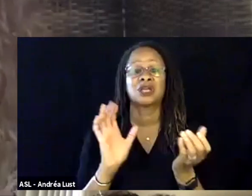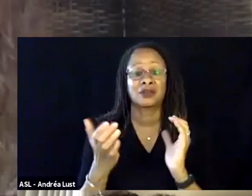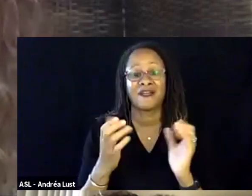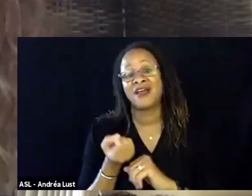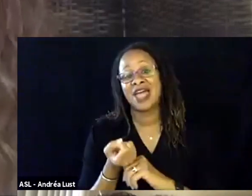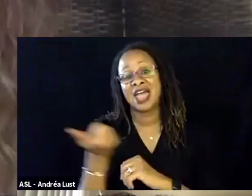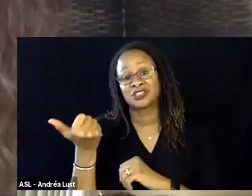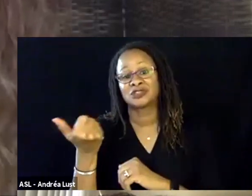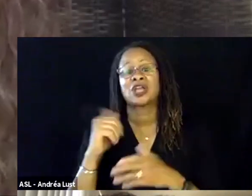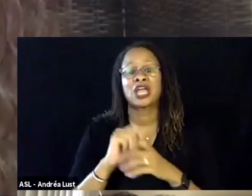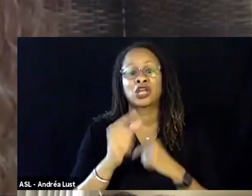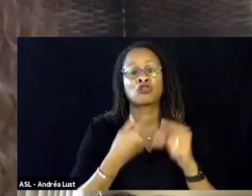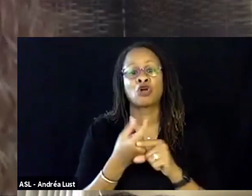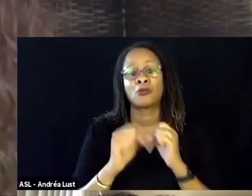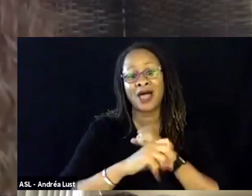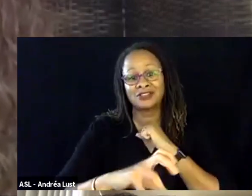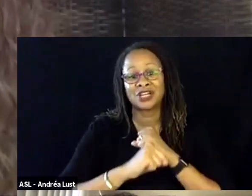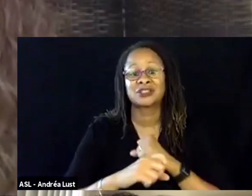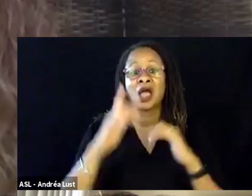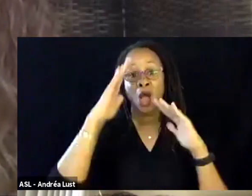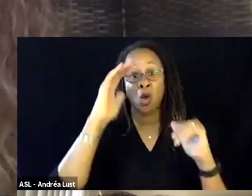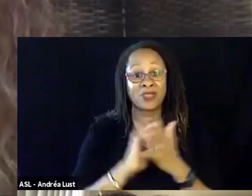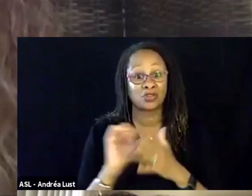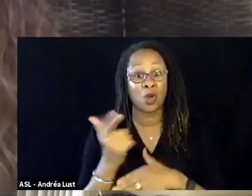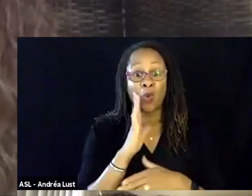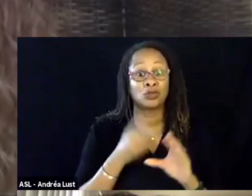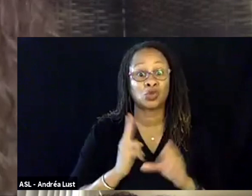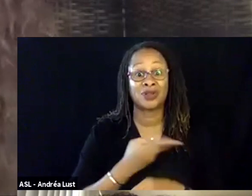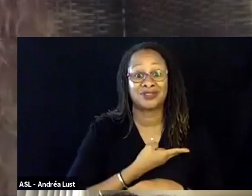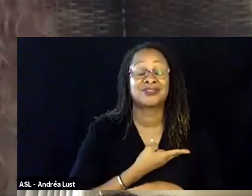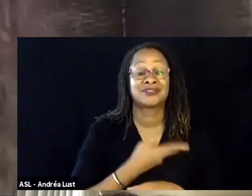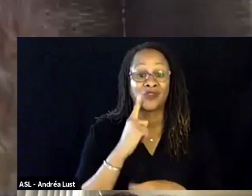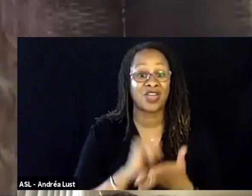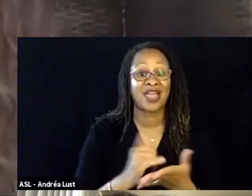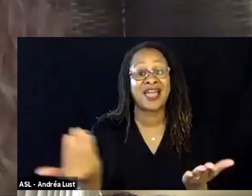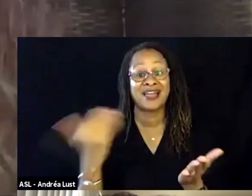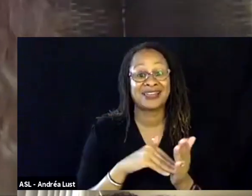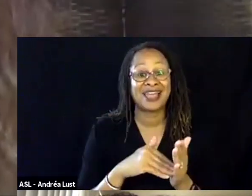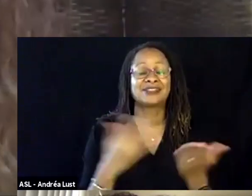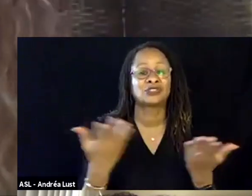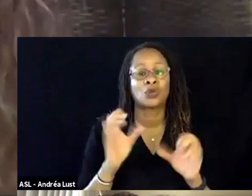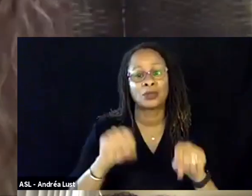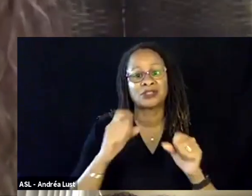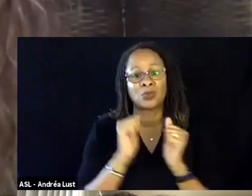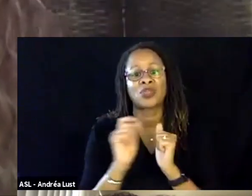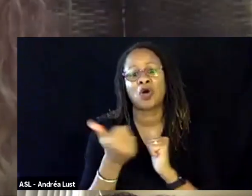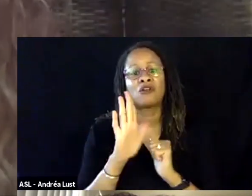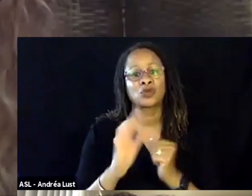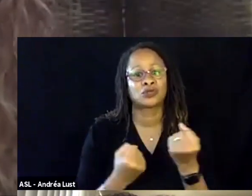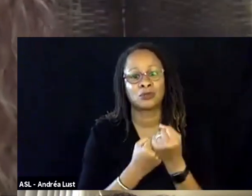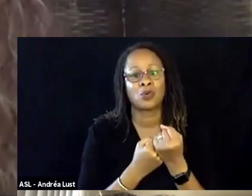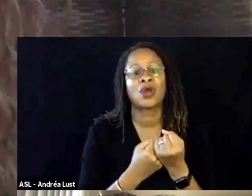in Global Advertising. So we hope all of you will join us for that. And again, this is only possible with all of your support and